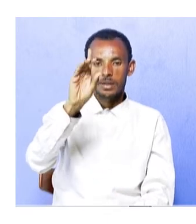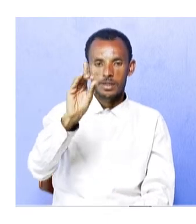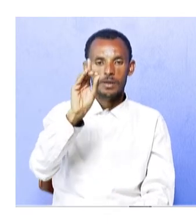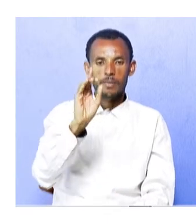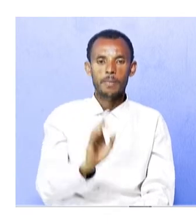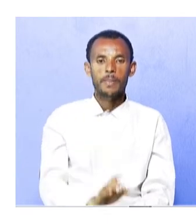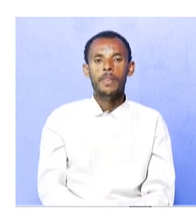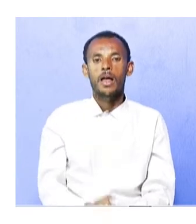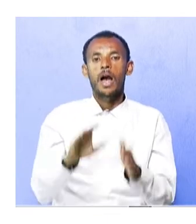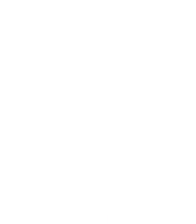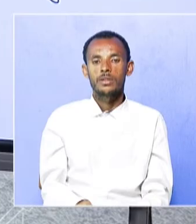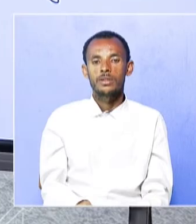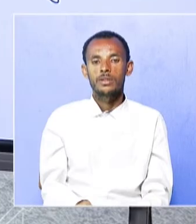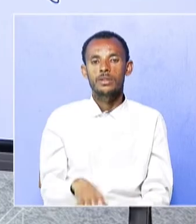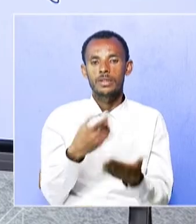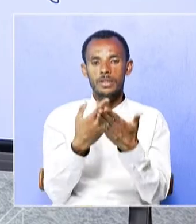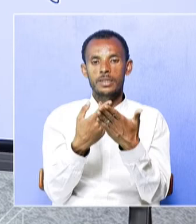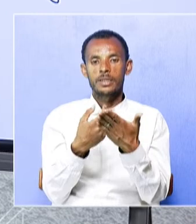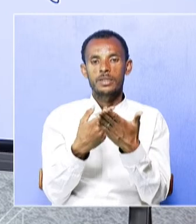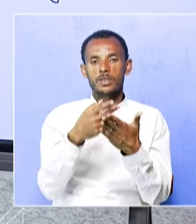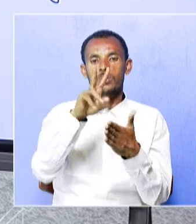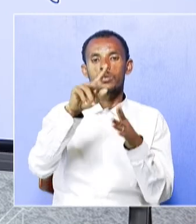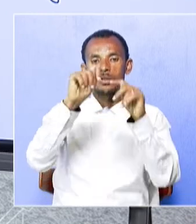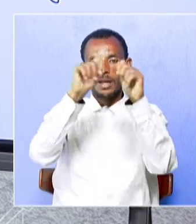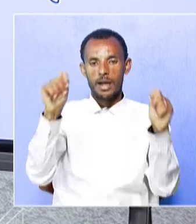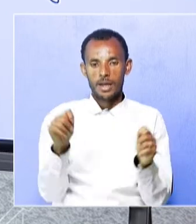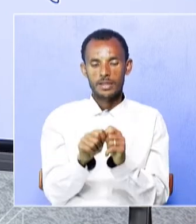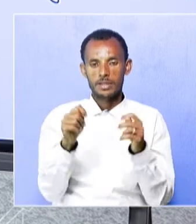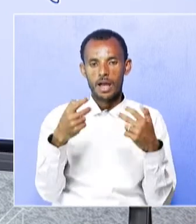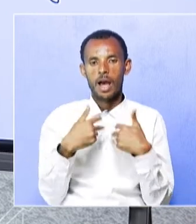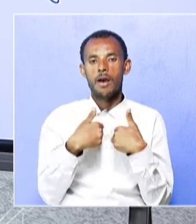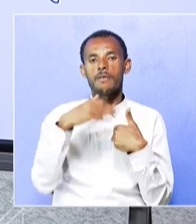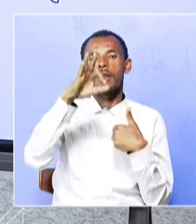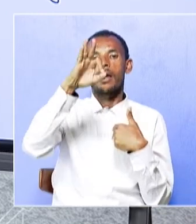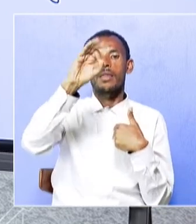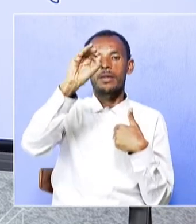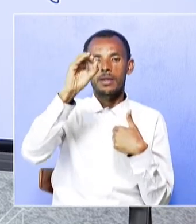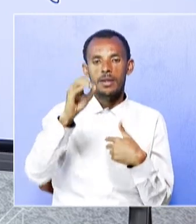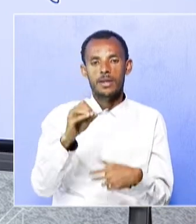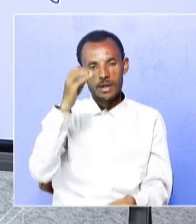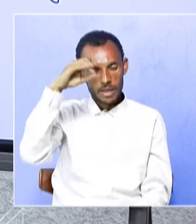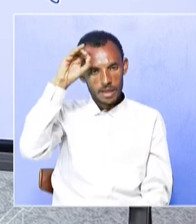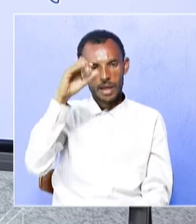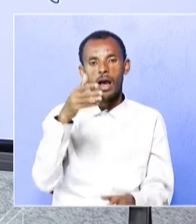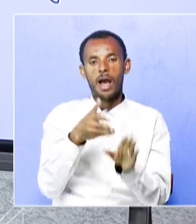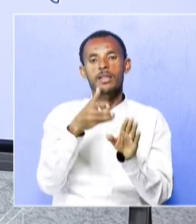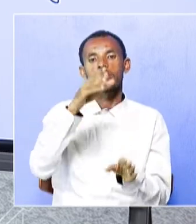CBD. How? These two triangles have 90 degree at C and D.